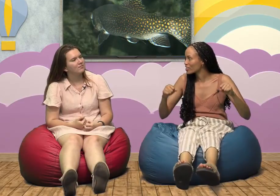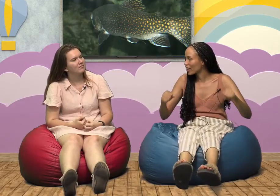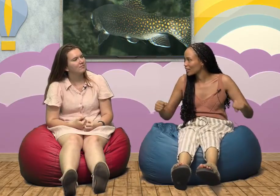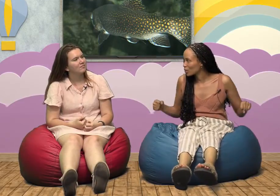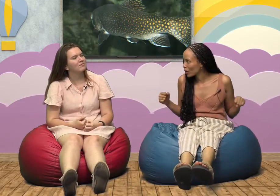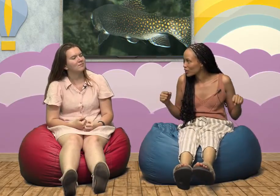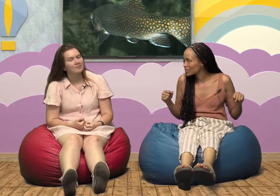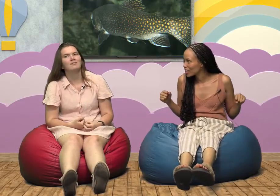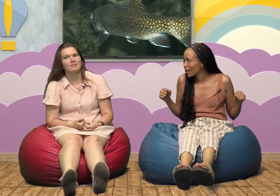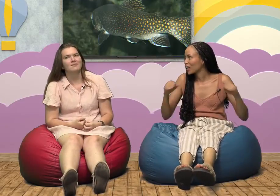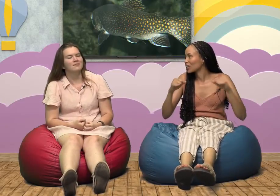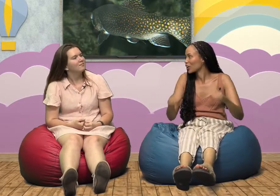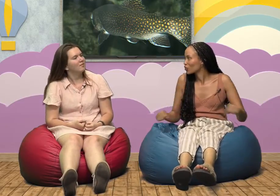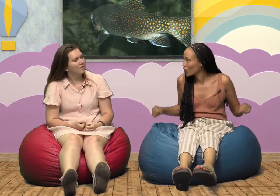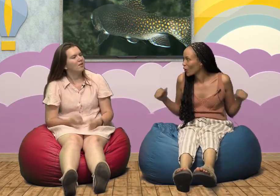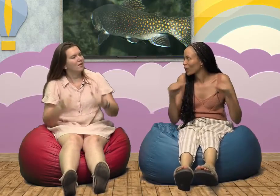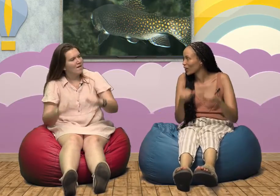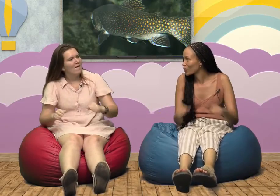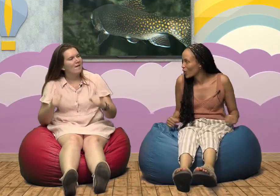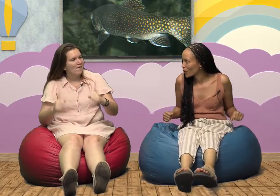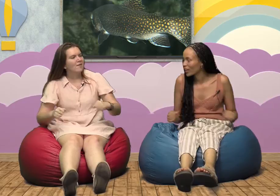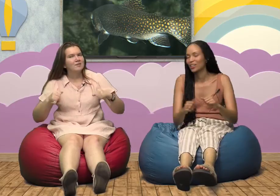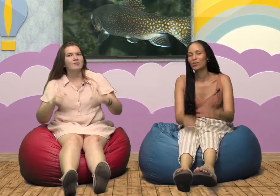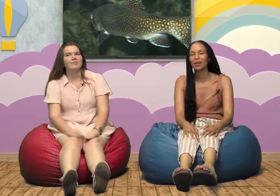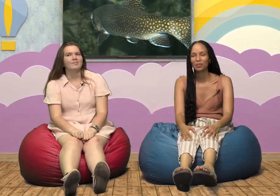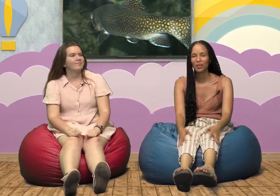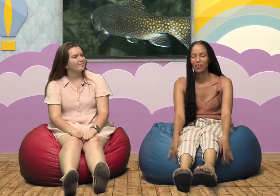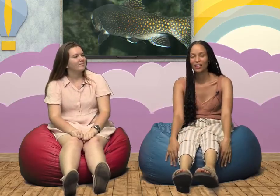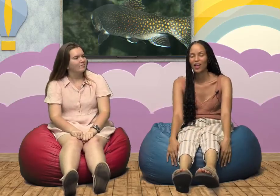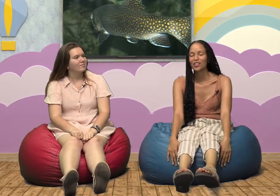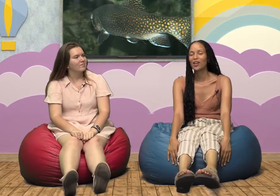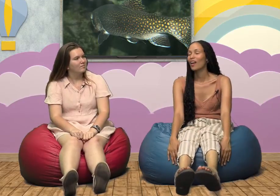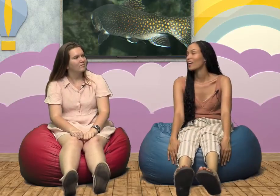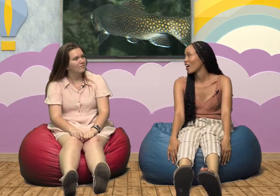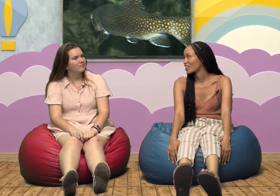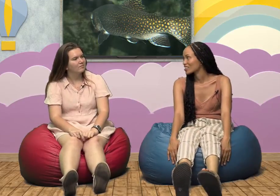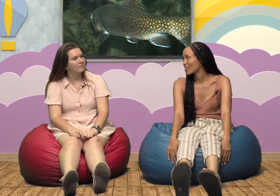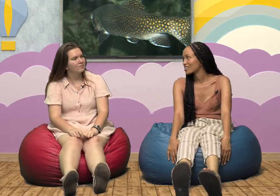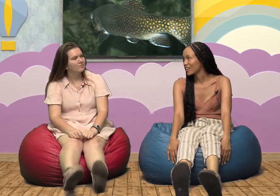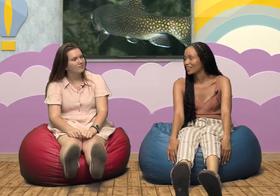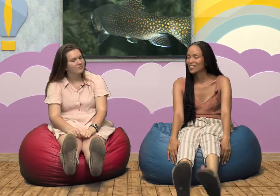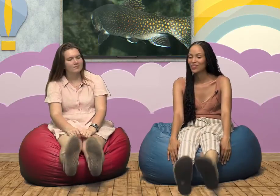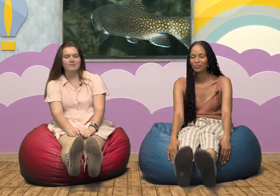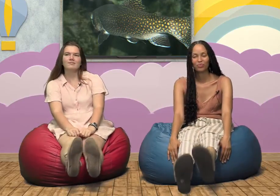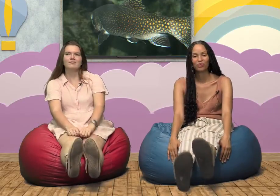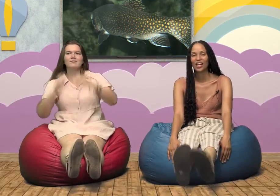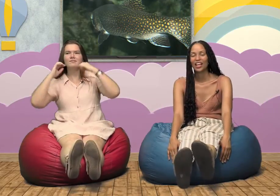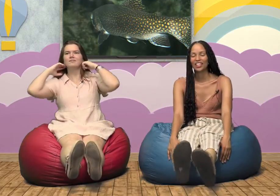you're on those like little boats and you're like rowing and rowing, it reminded me of that. So our last